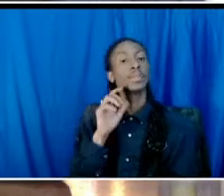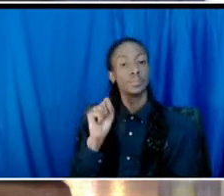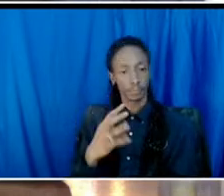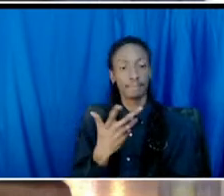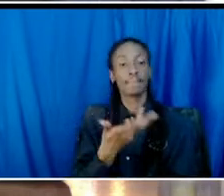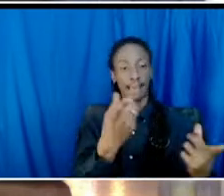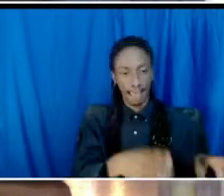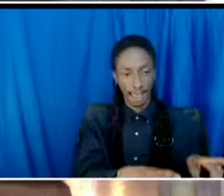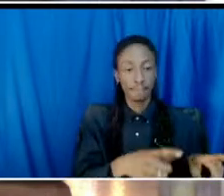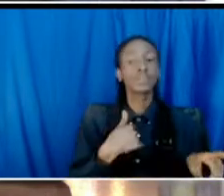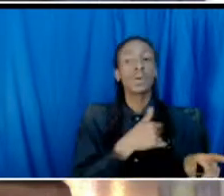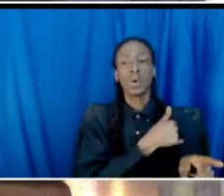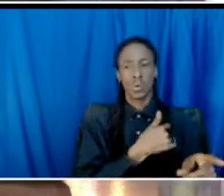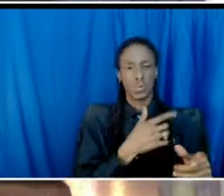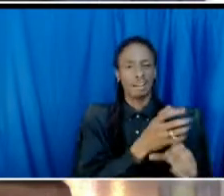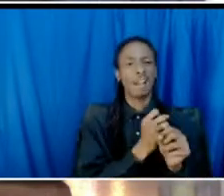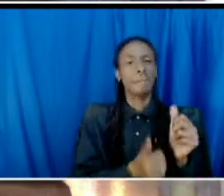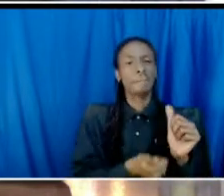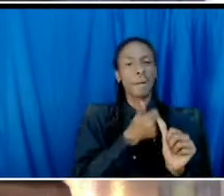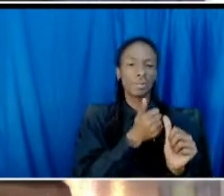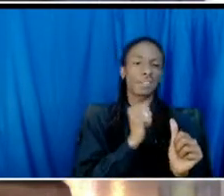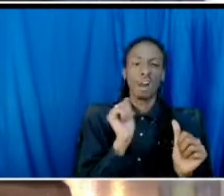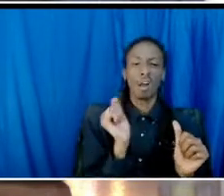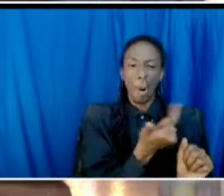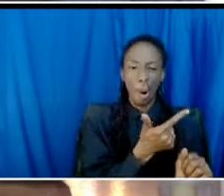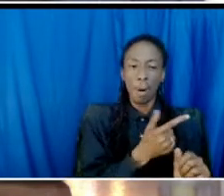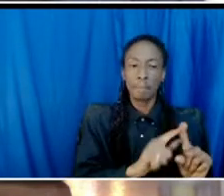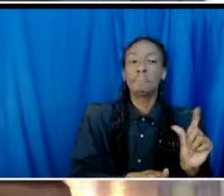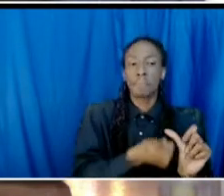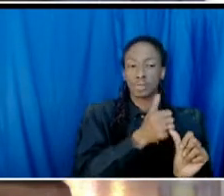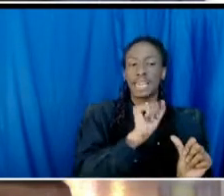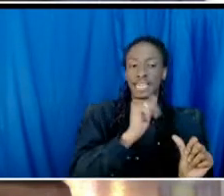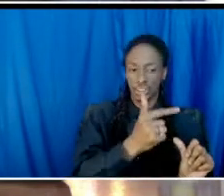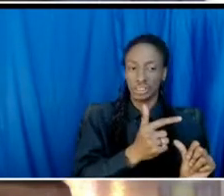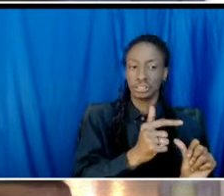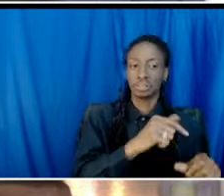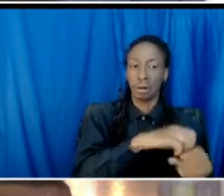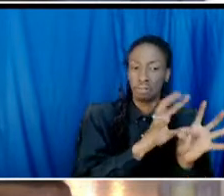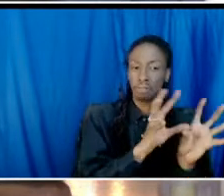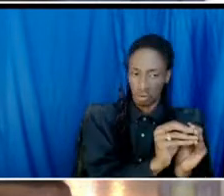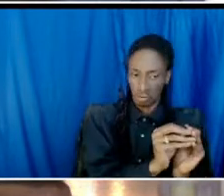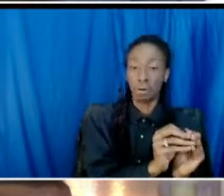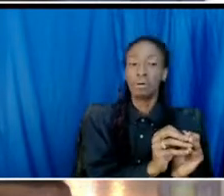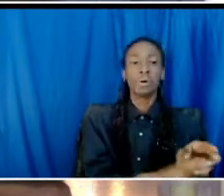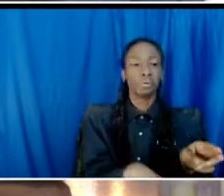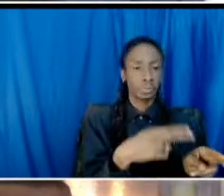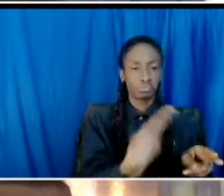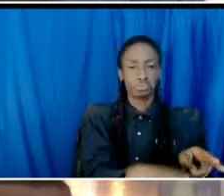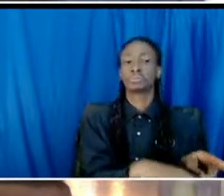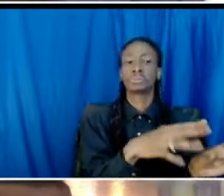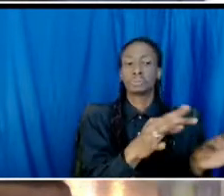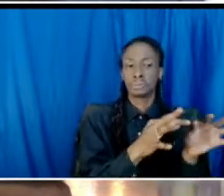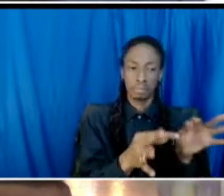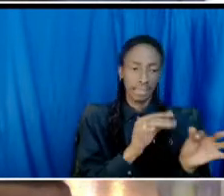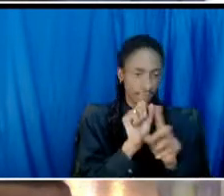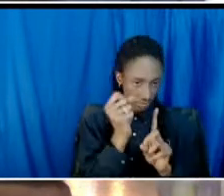got most, not all, but most of the AAGs on the phone. We very quickly explained to them what the situation was. I told